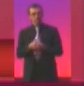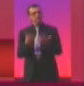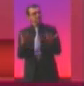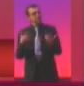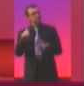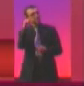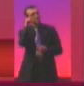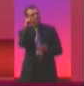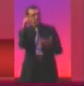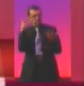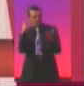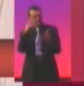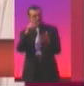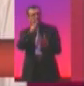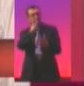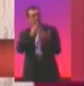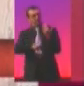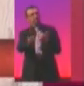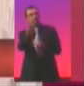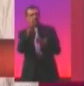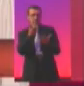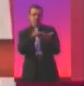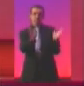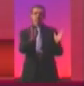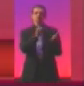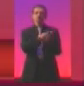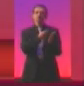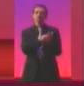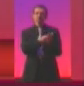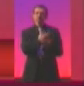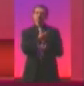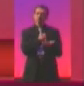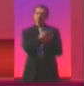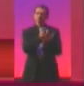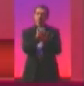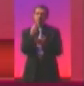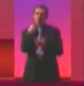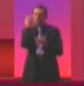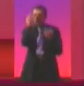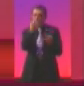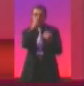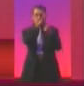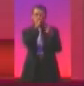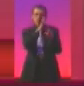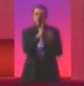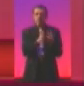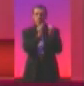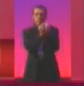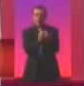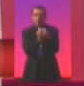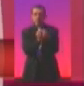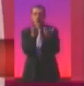Conference, we know there are tough times ahead on public spending. We know we're going to need to be more rigorous on priorities, on value for money